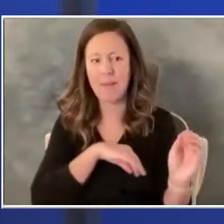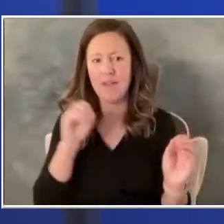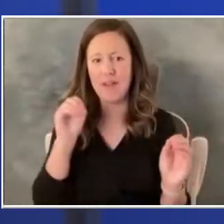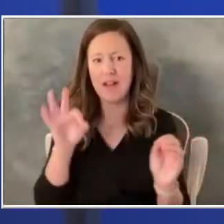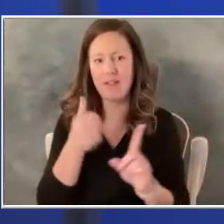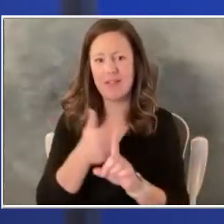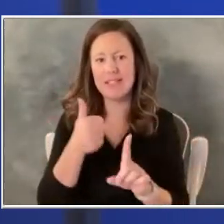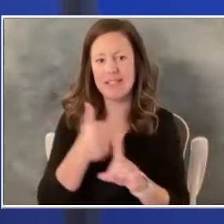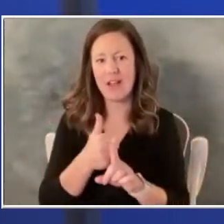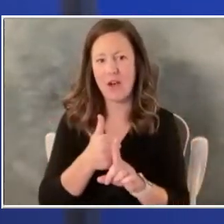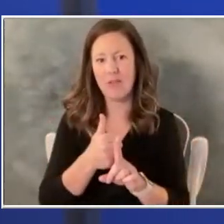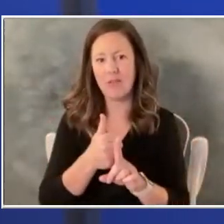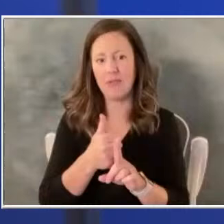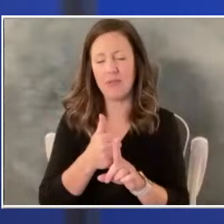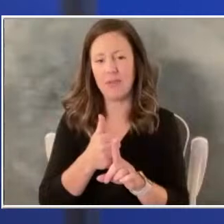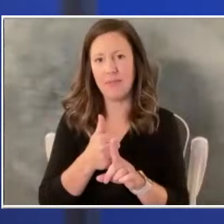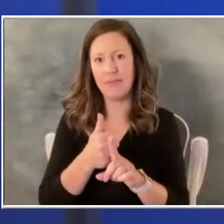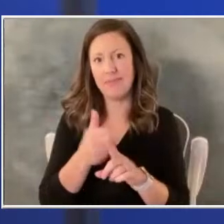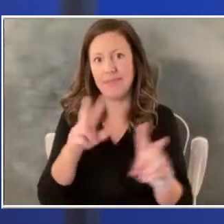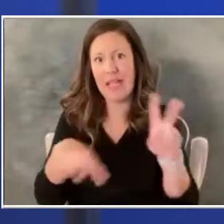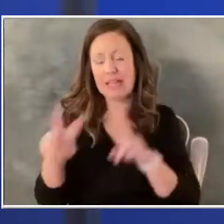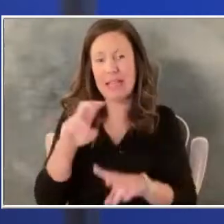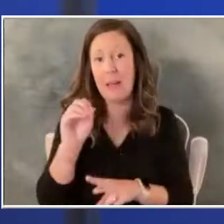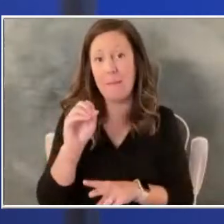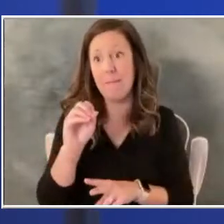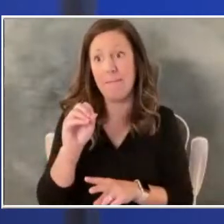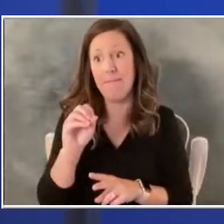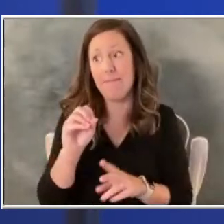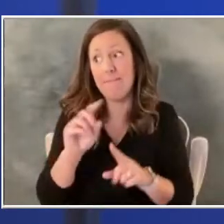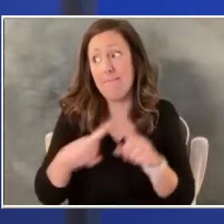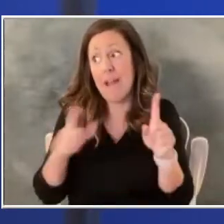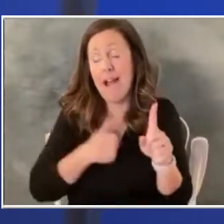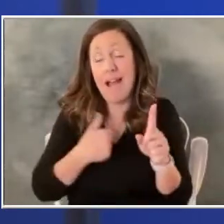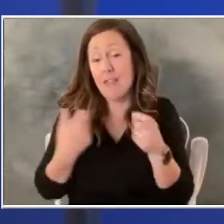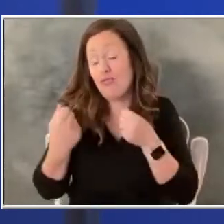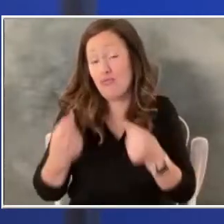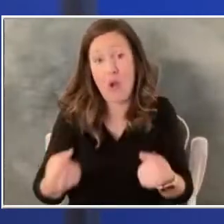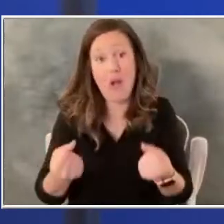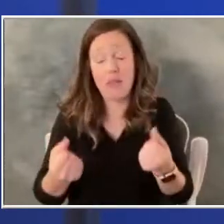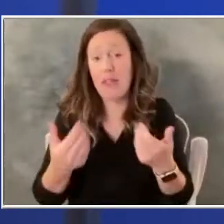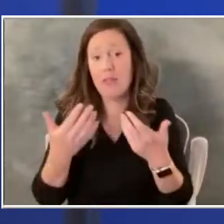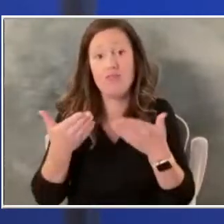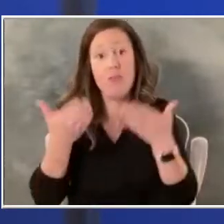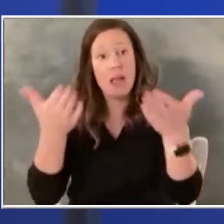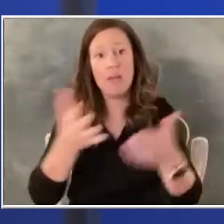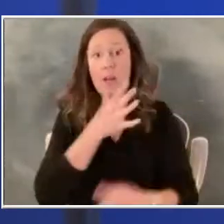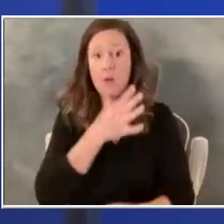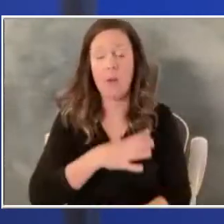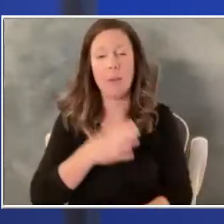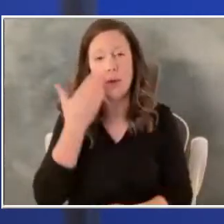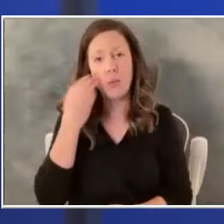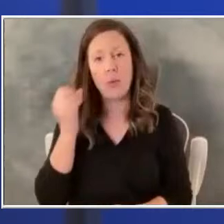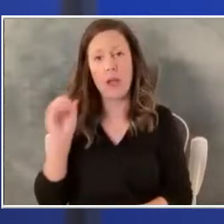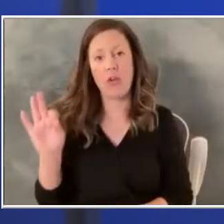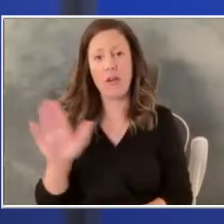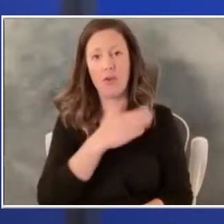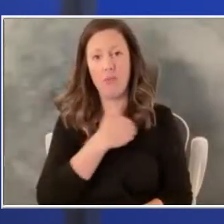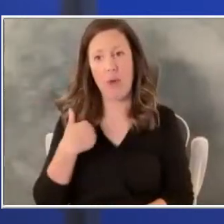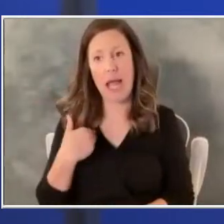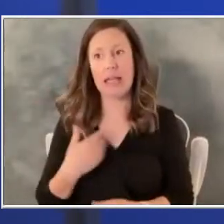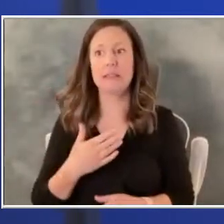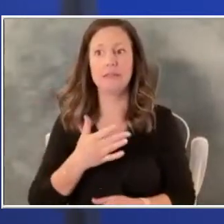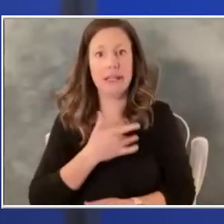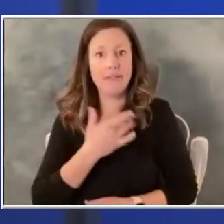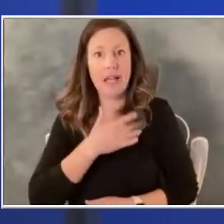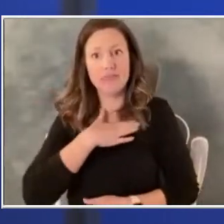However, I strongly recommend that women be very aware of their breasts, examine themselves at a comfortable